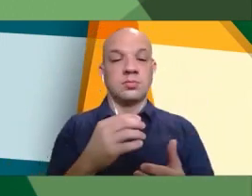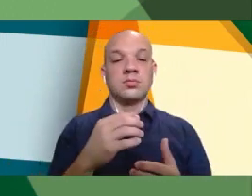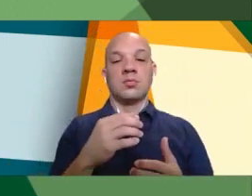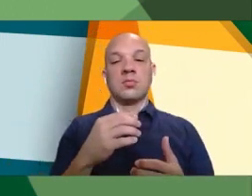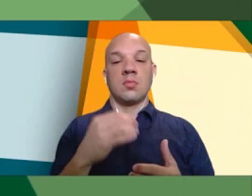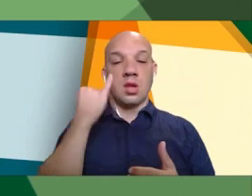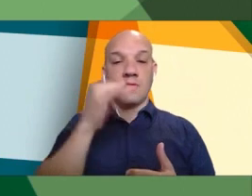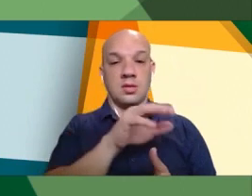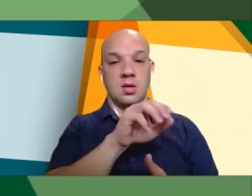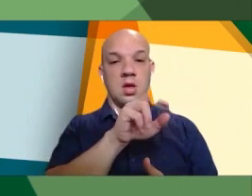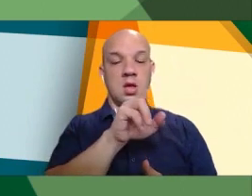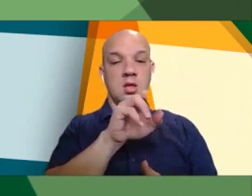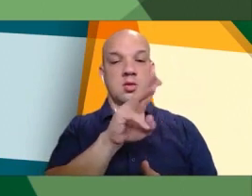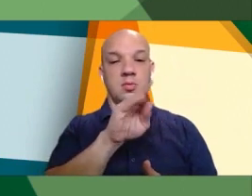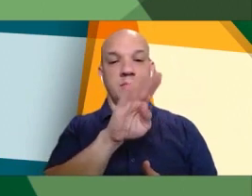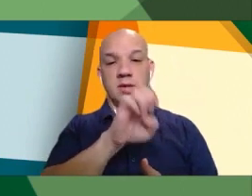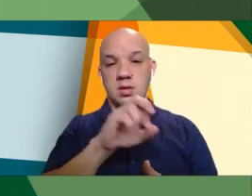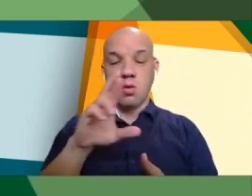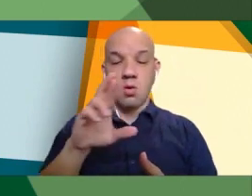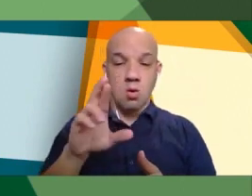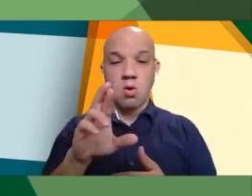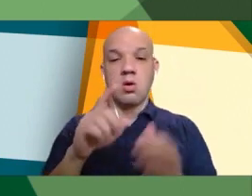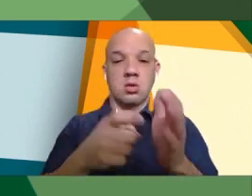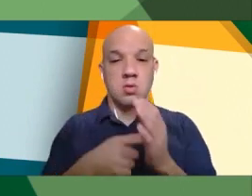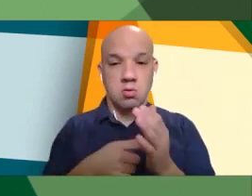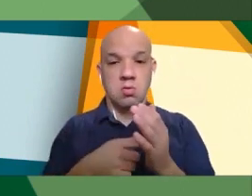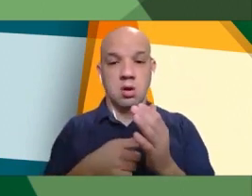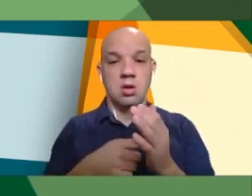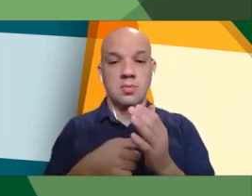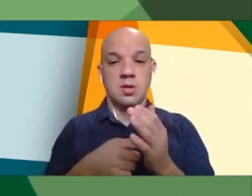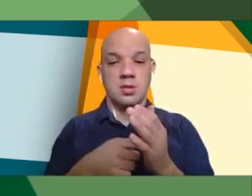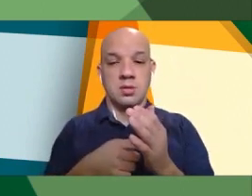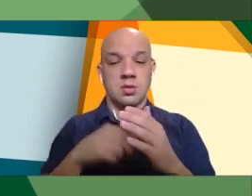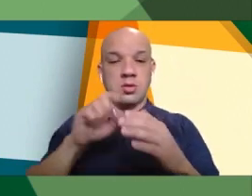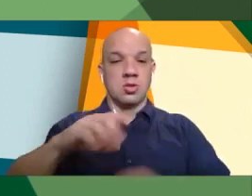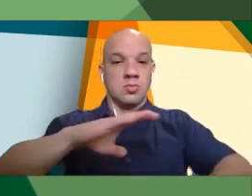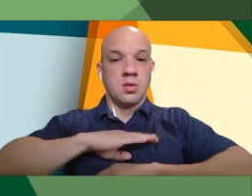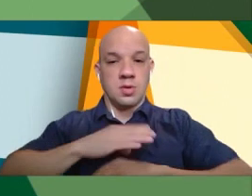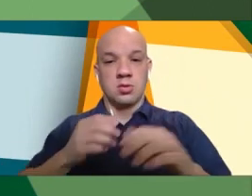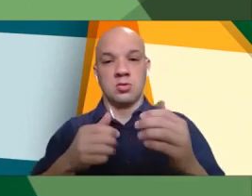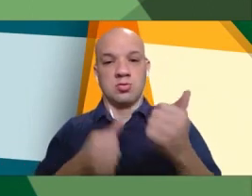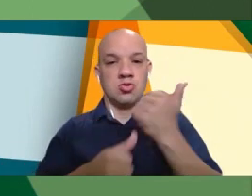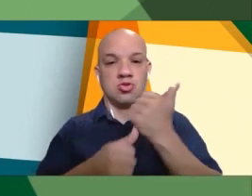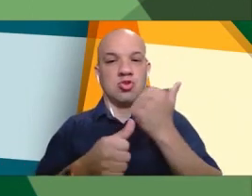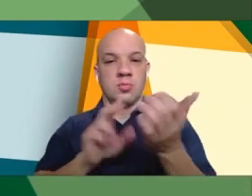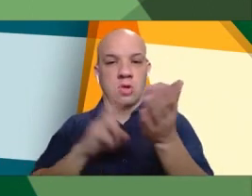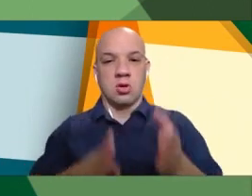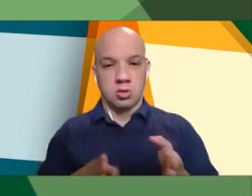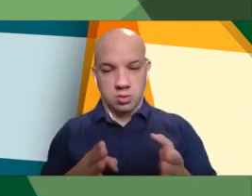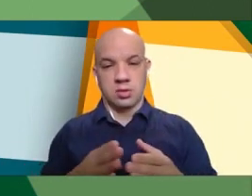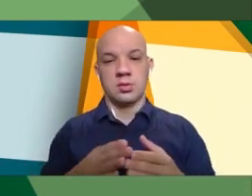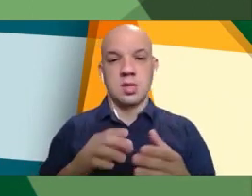MWBE, or the requirement may be met through subcontracts specified within the